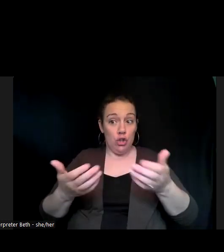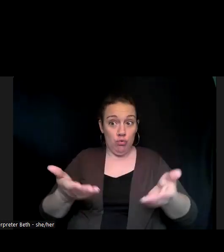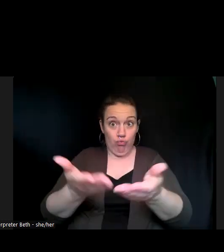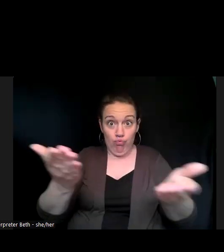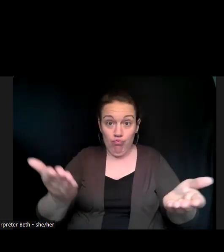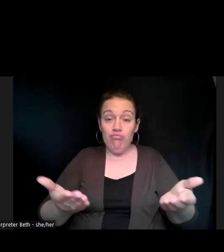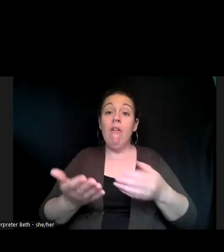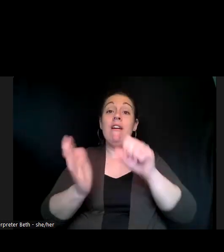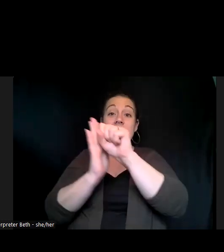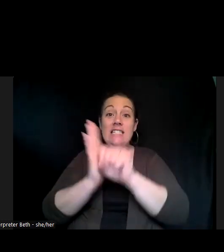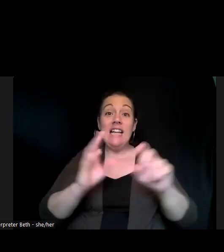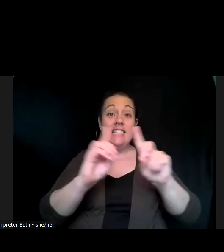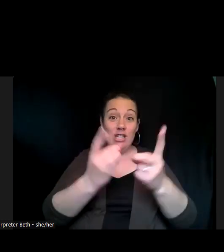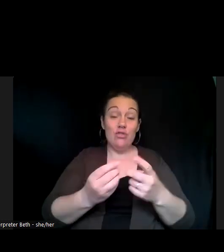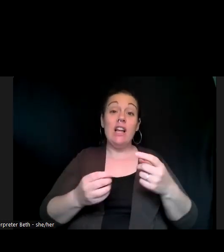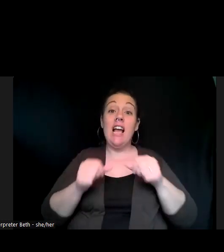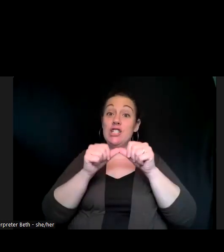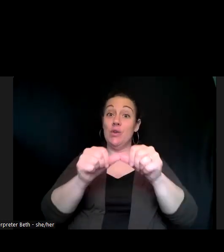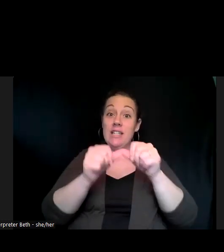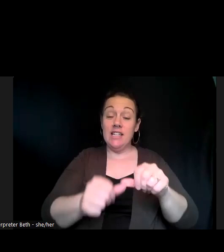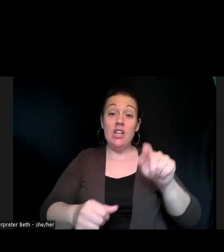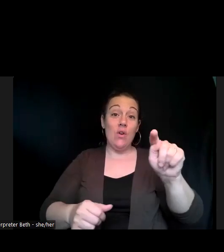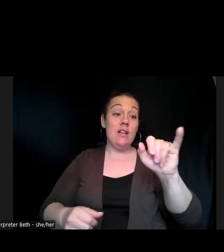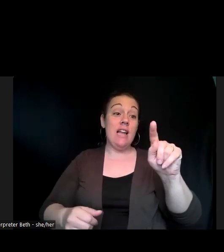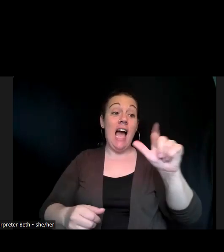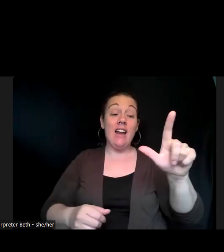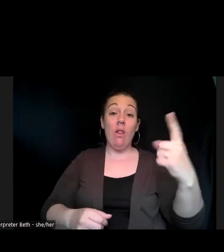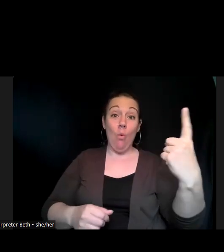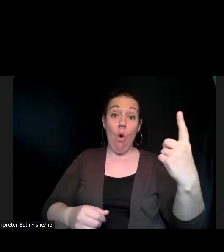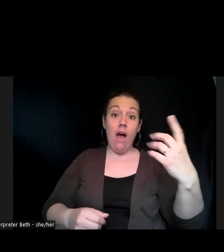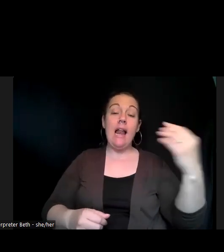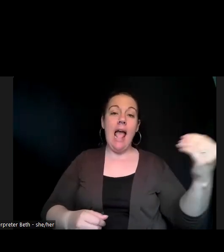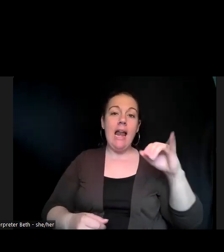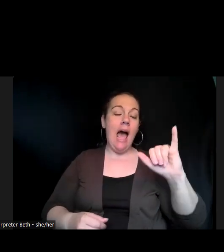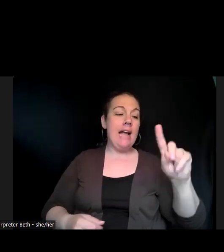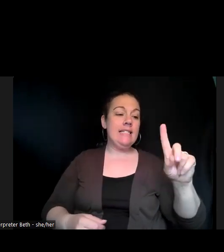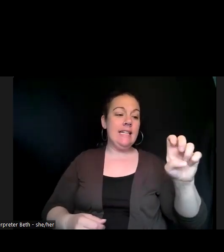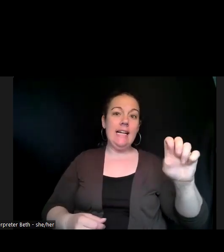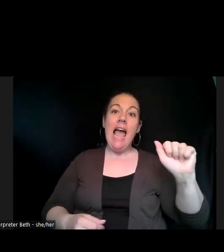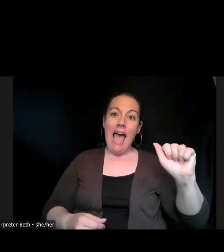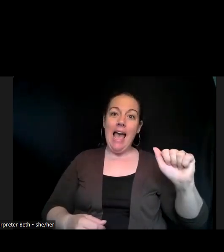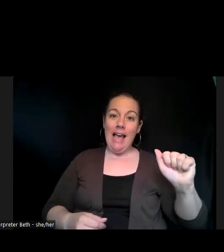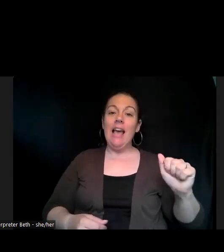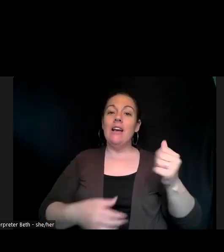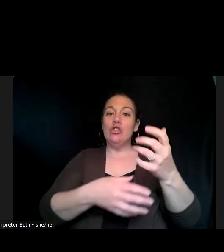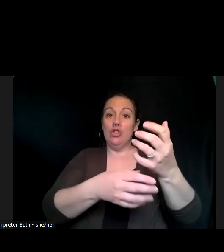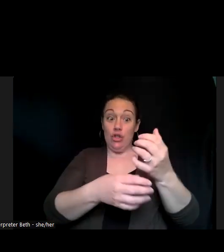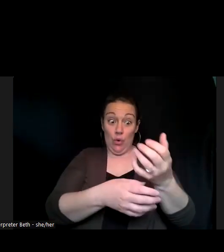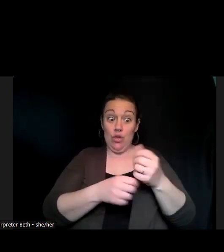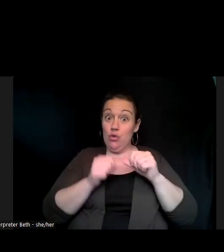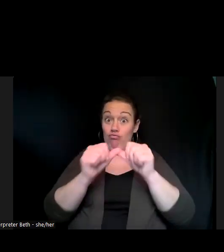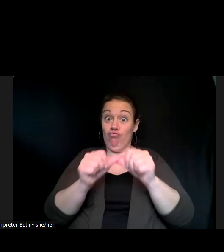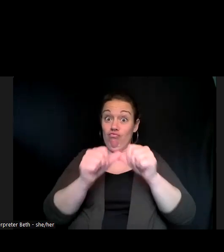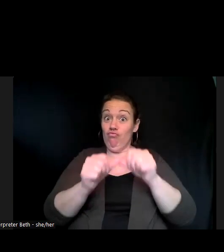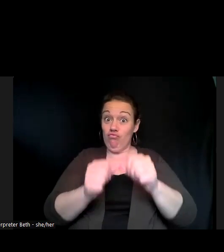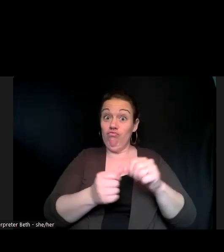funds in Title I and IDEA to be thinking about how they can use those additional resources, which will be permanent and ongoing,